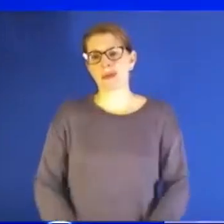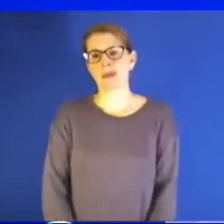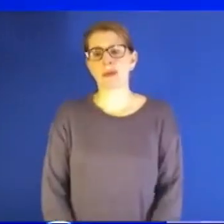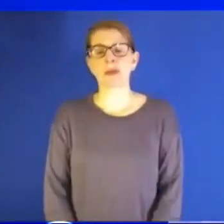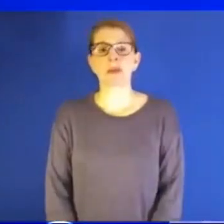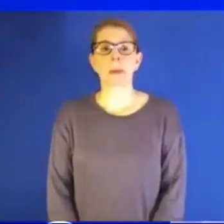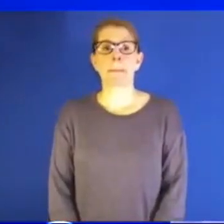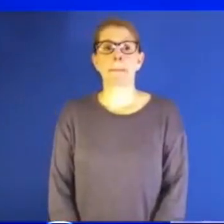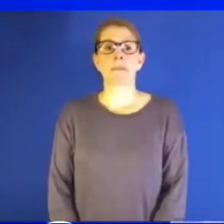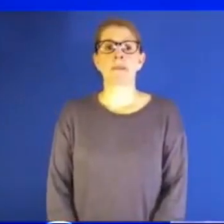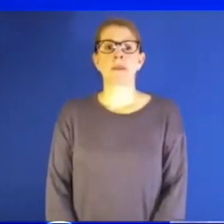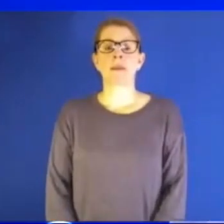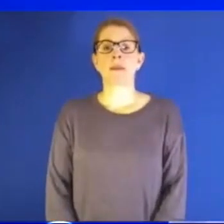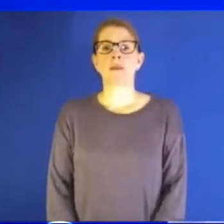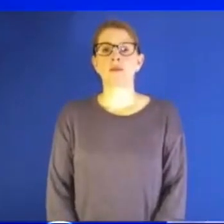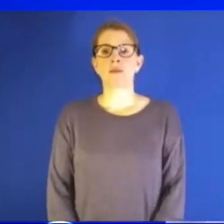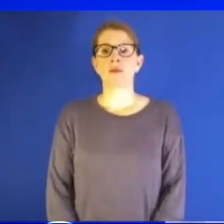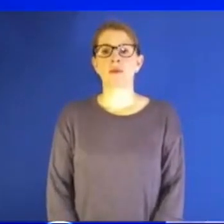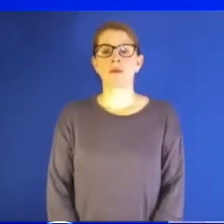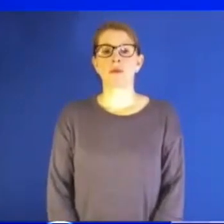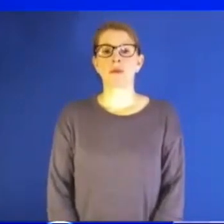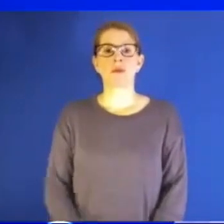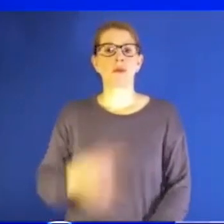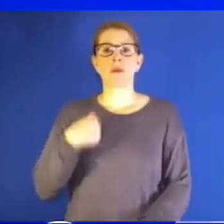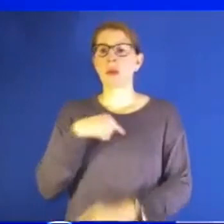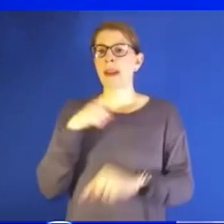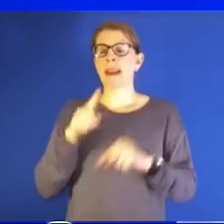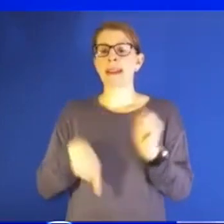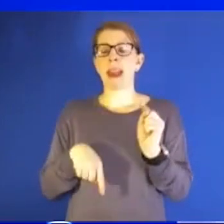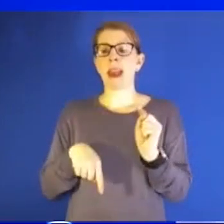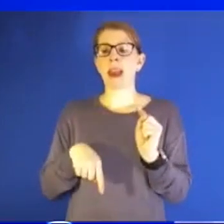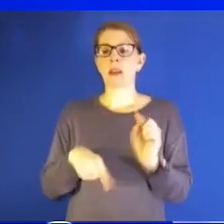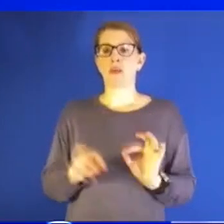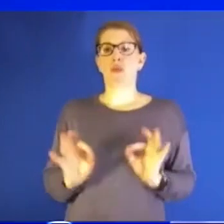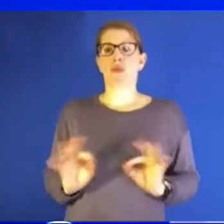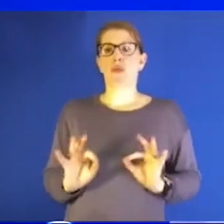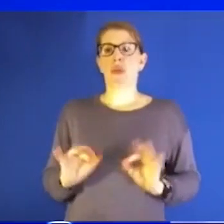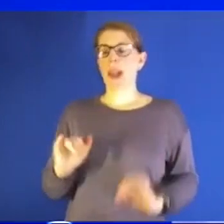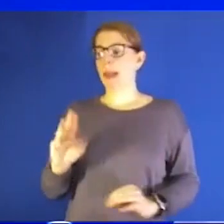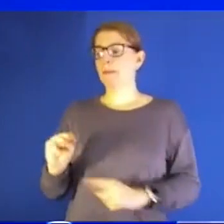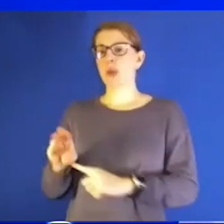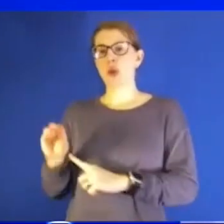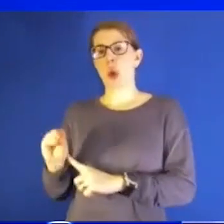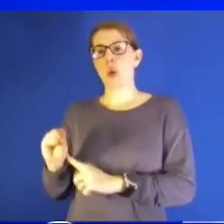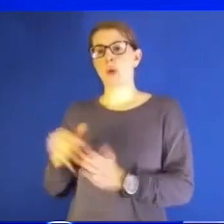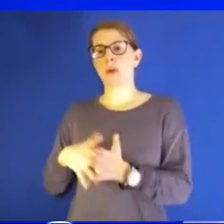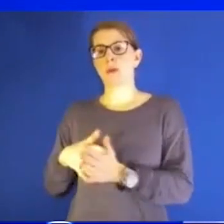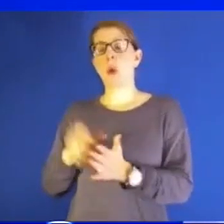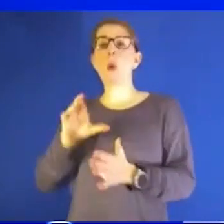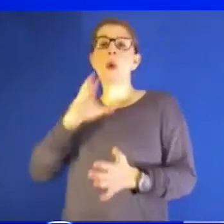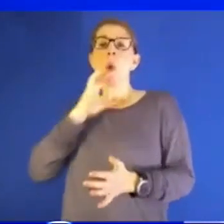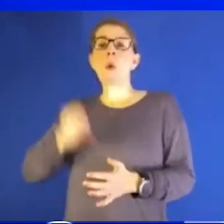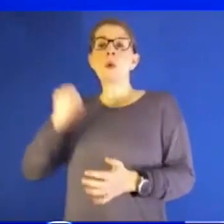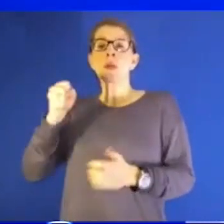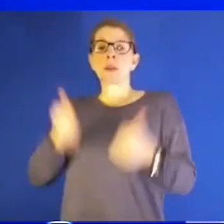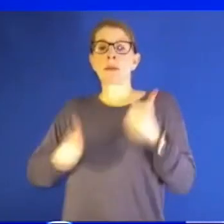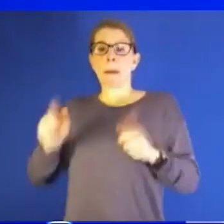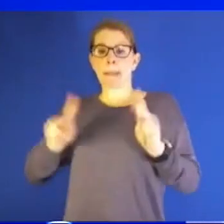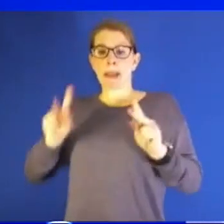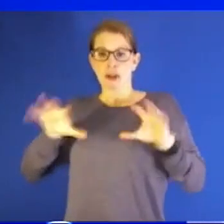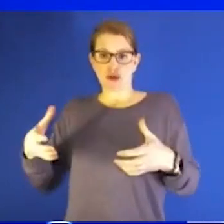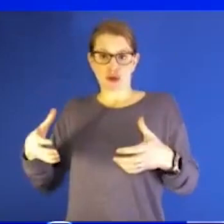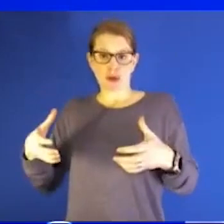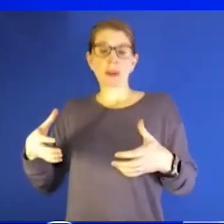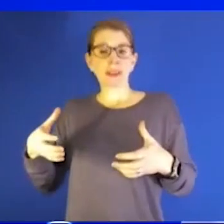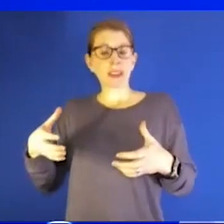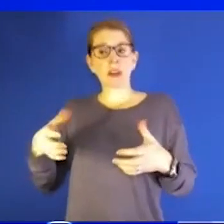think also we certainly cannot minimize those immunosuppressed or those older populations because we know that they